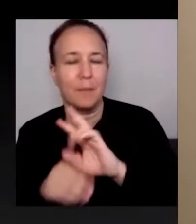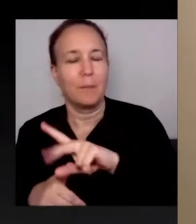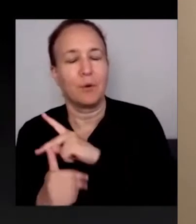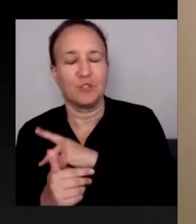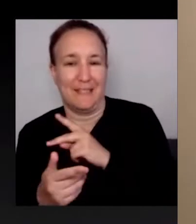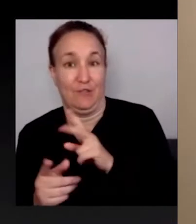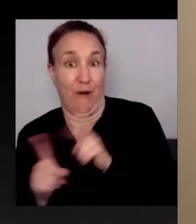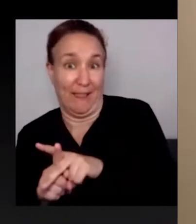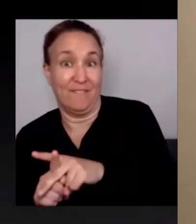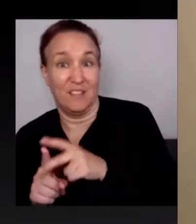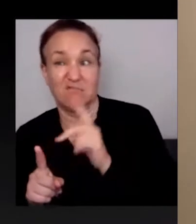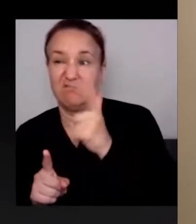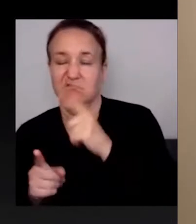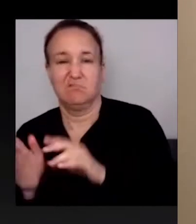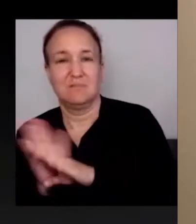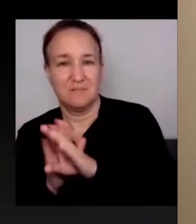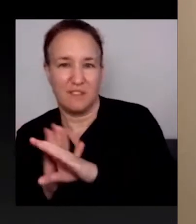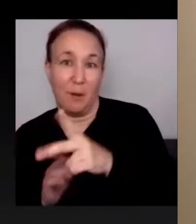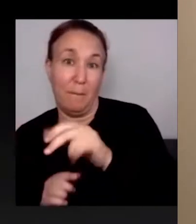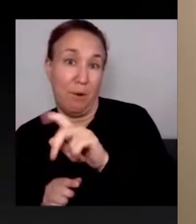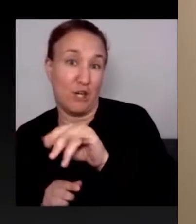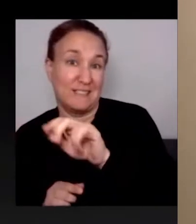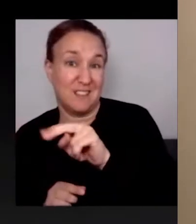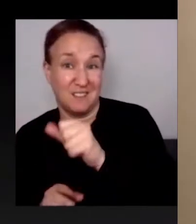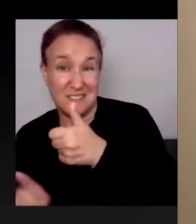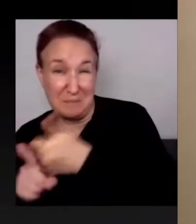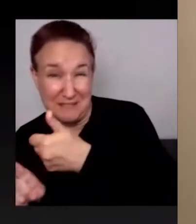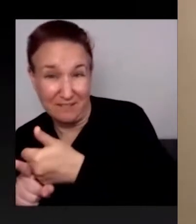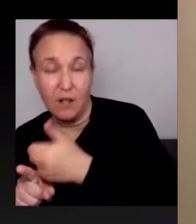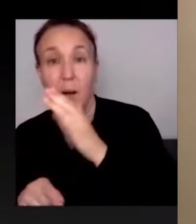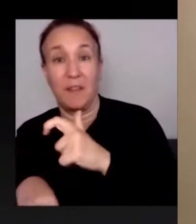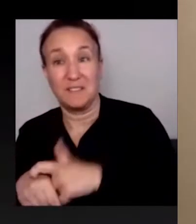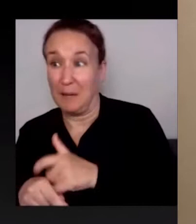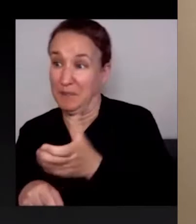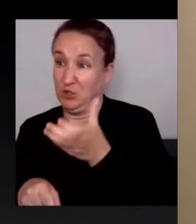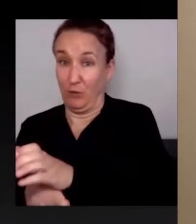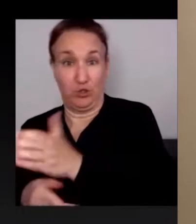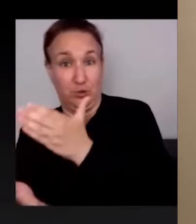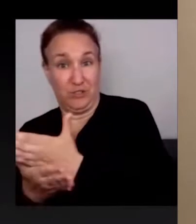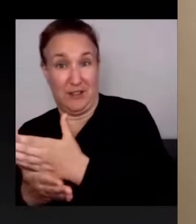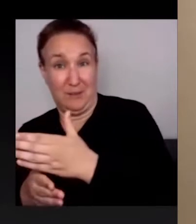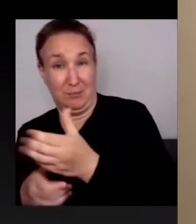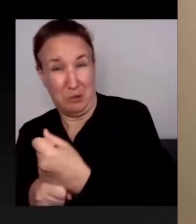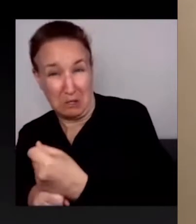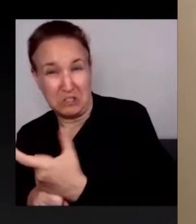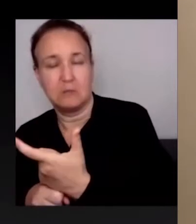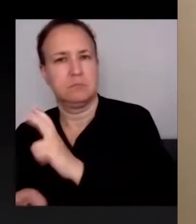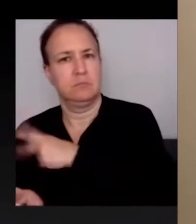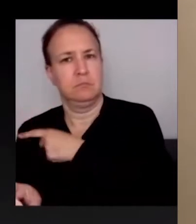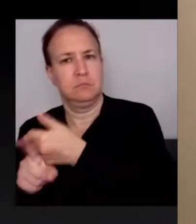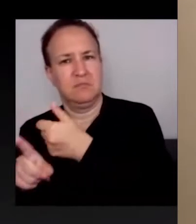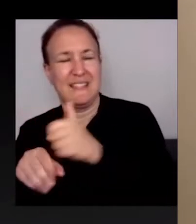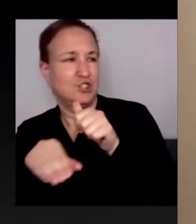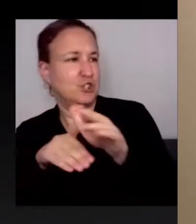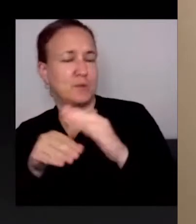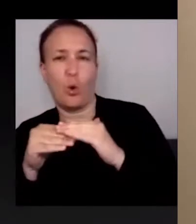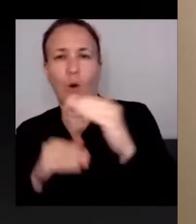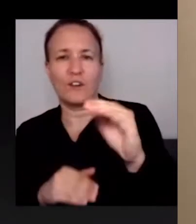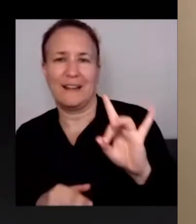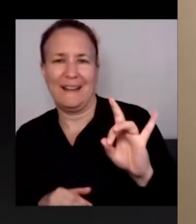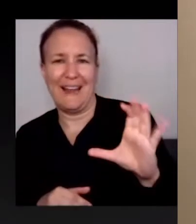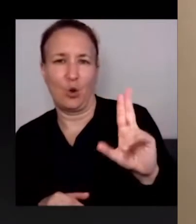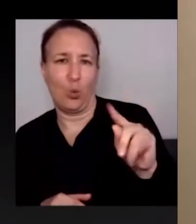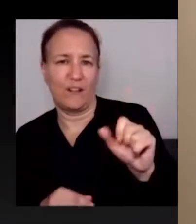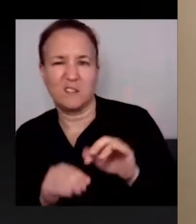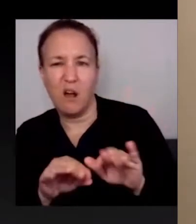later developed Parkinson's, and by the time he was forced to stop production, he had personally shipped over 800 of these units to gamers